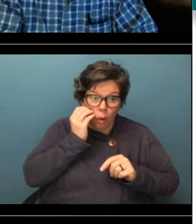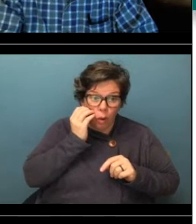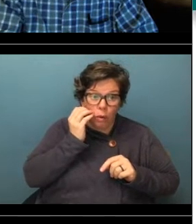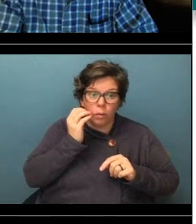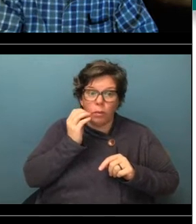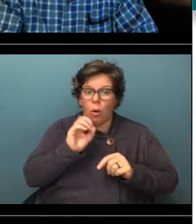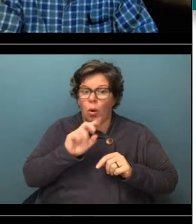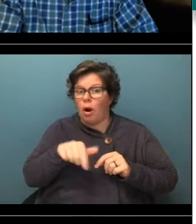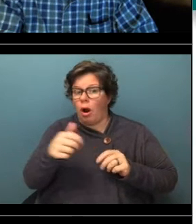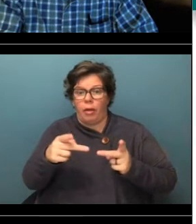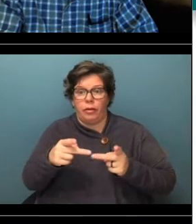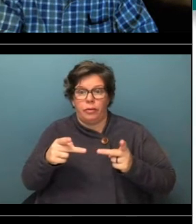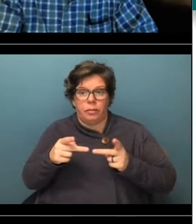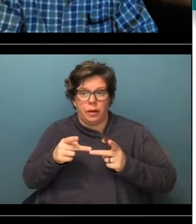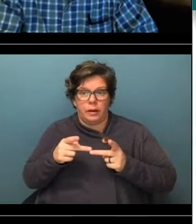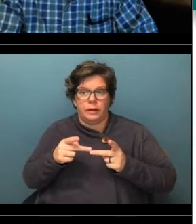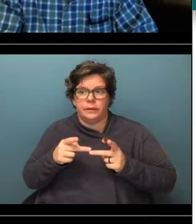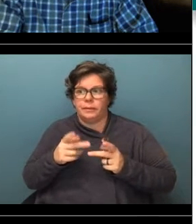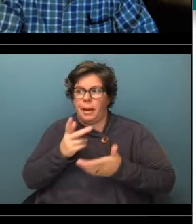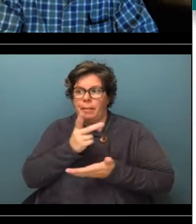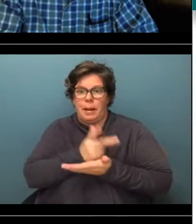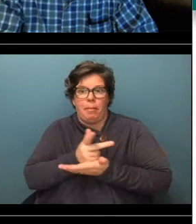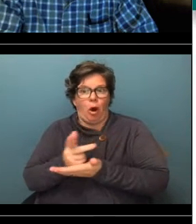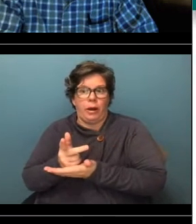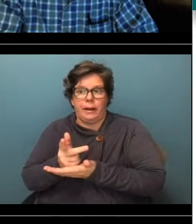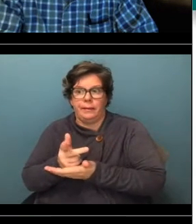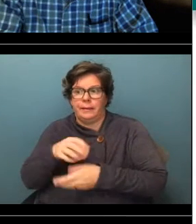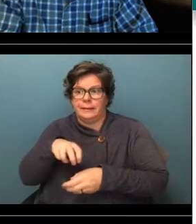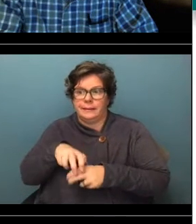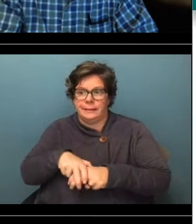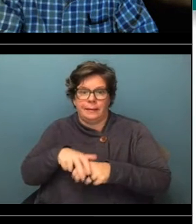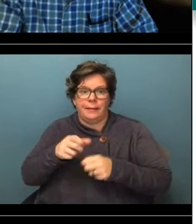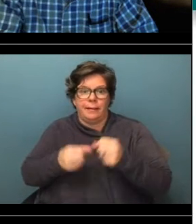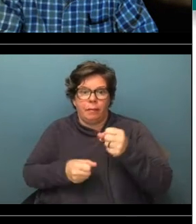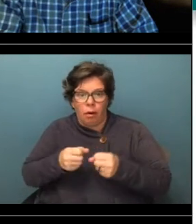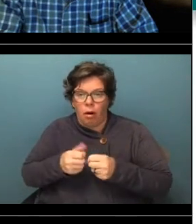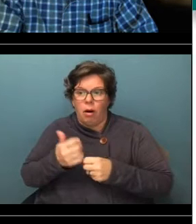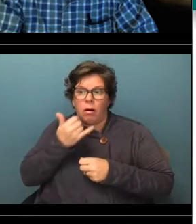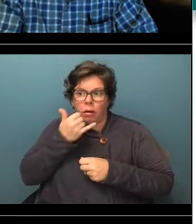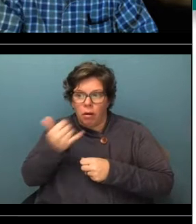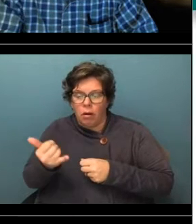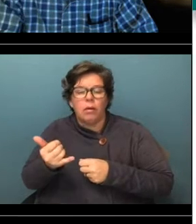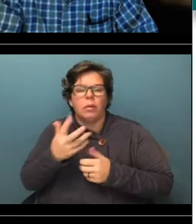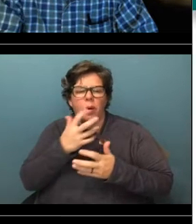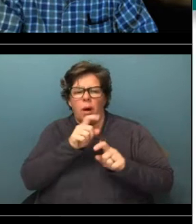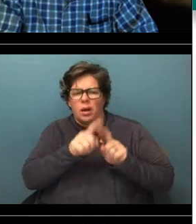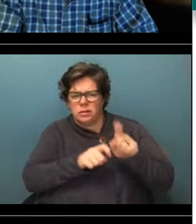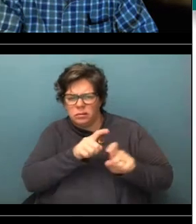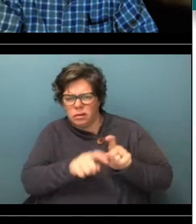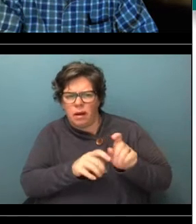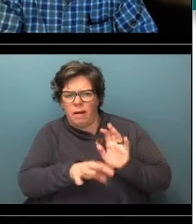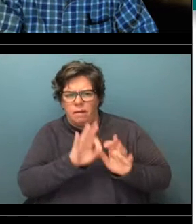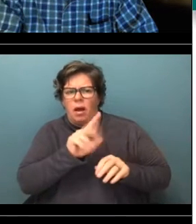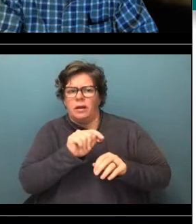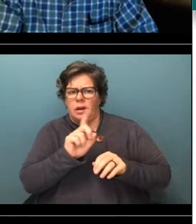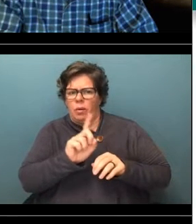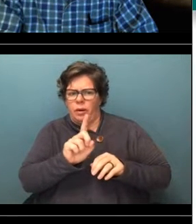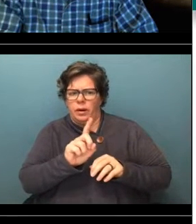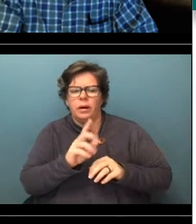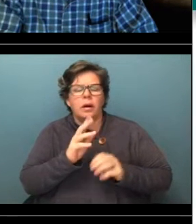find out if they're in a parking lot somewhere or any other place. It's also really important that we capture as